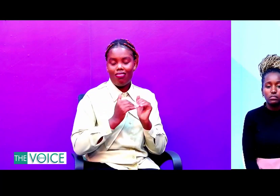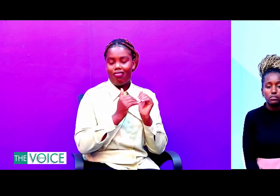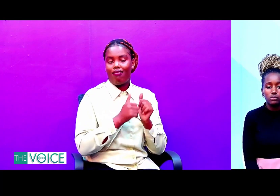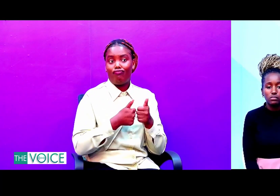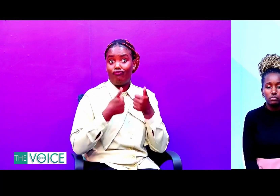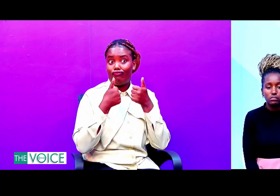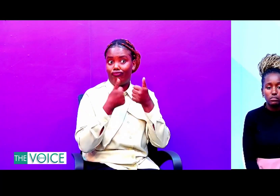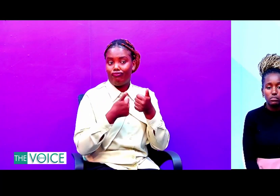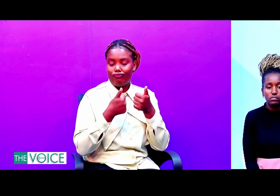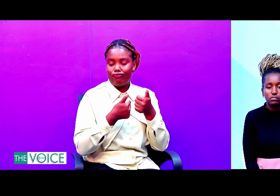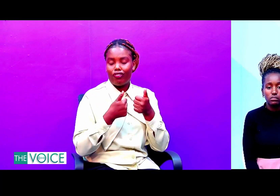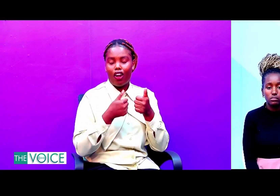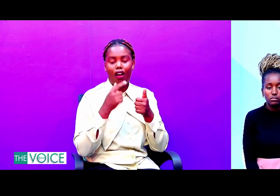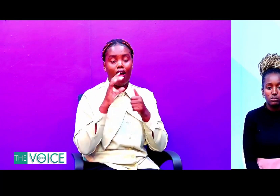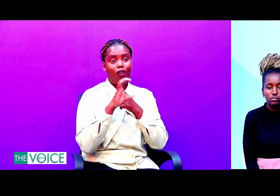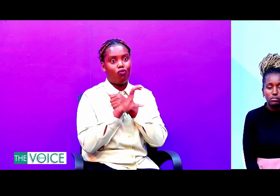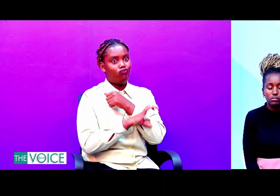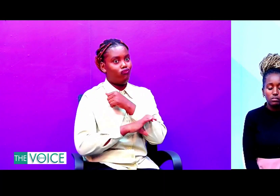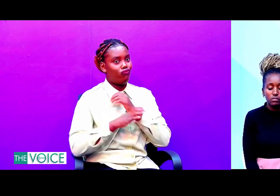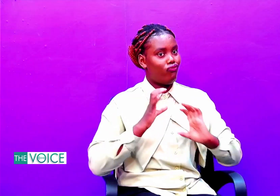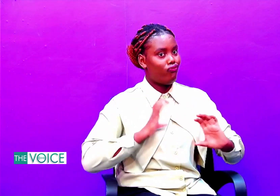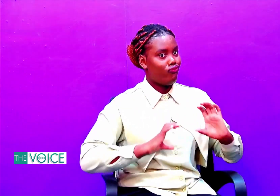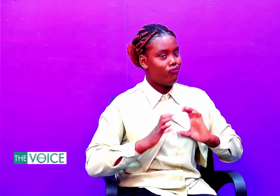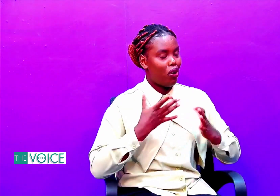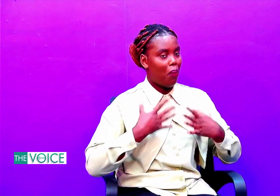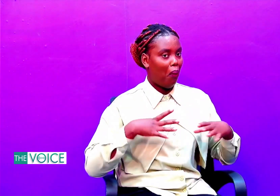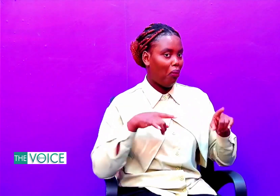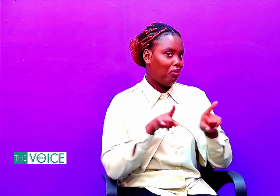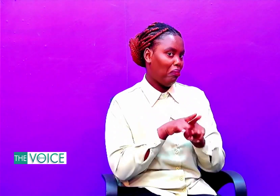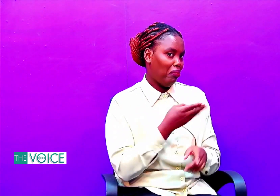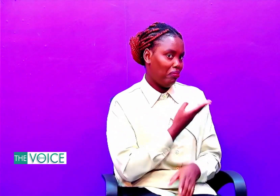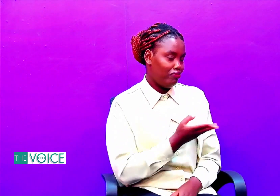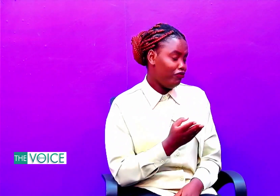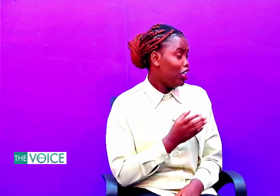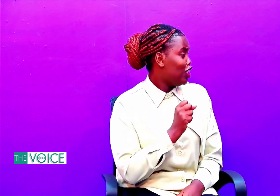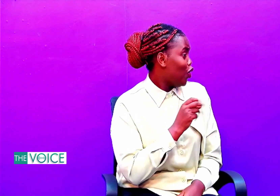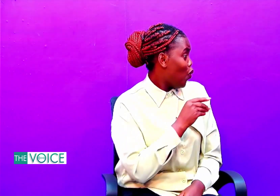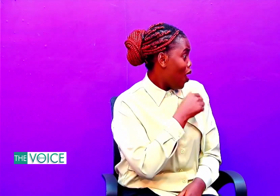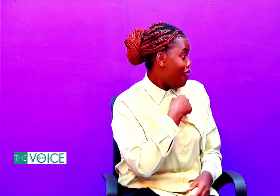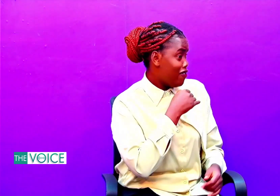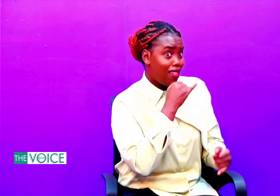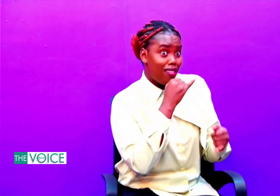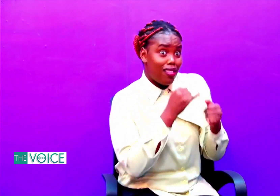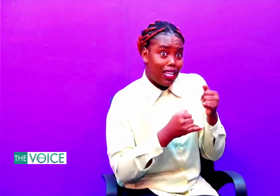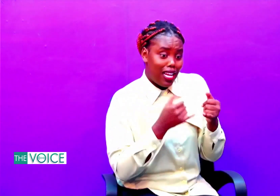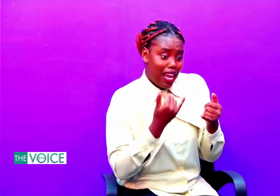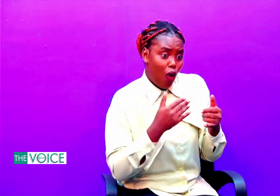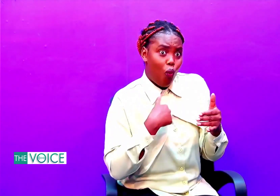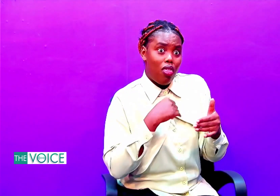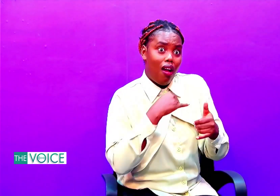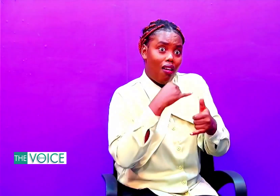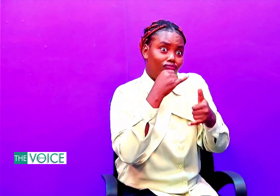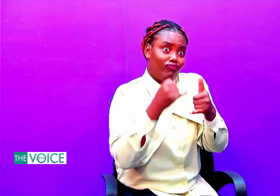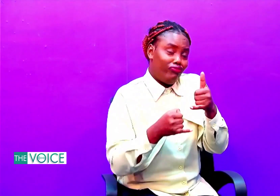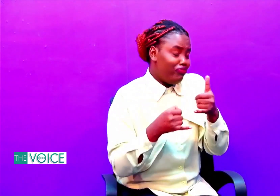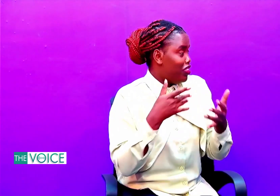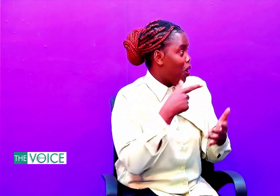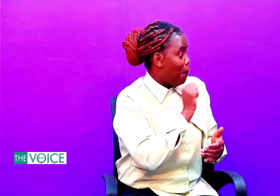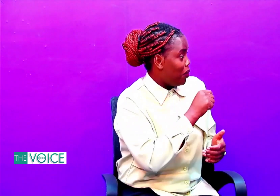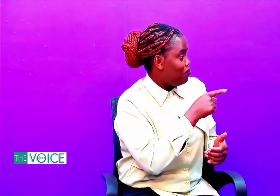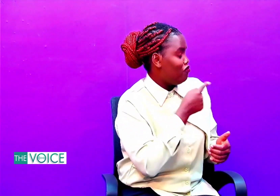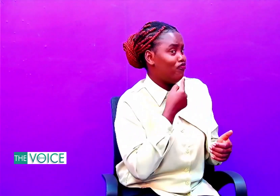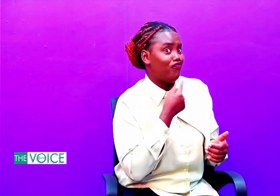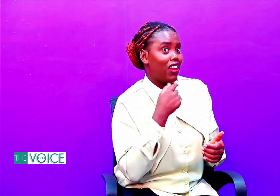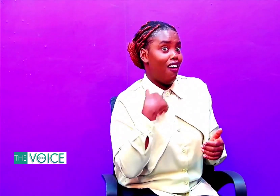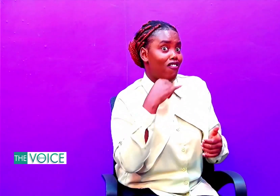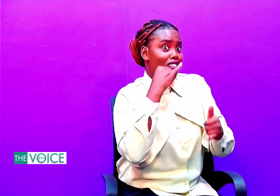So we just want equality and fair for all our country citizens as well. So do you have any last words,